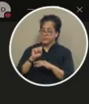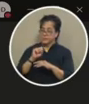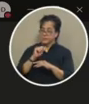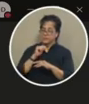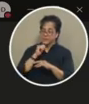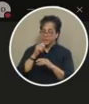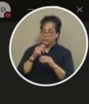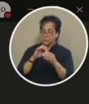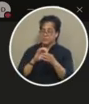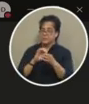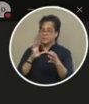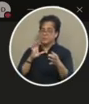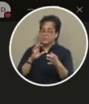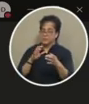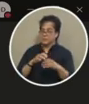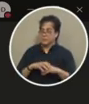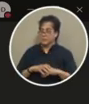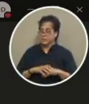off.